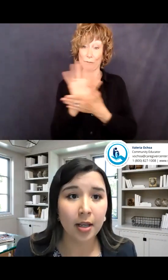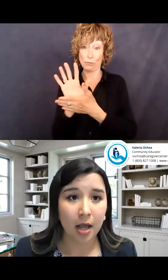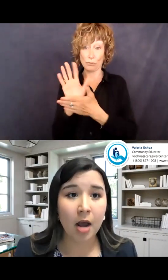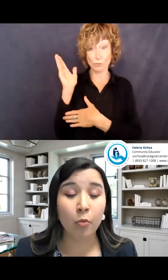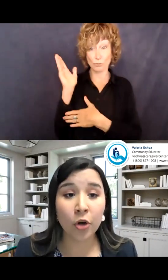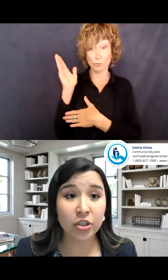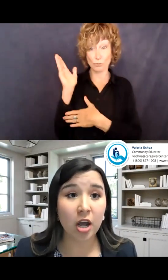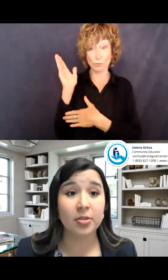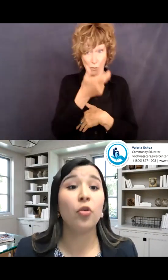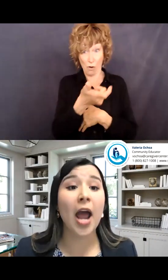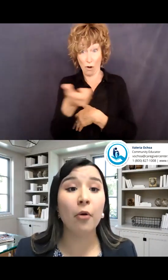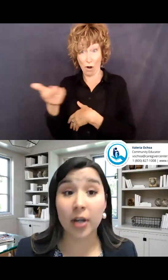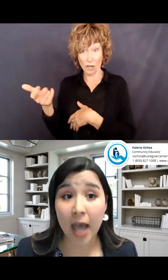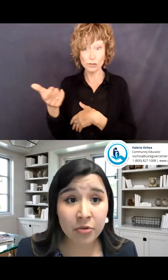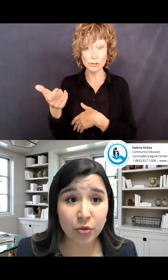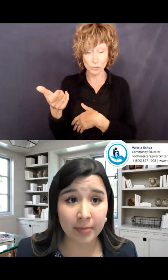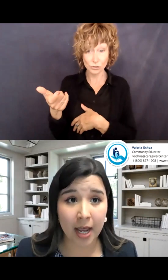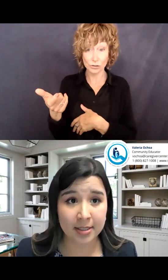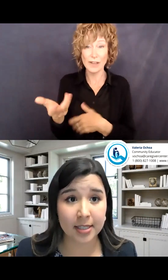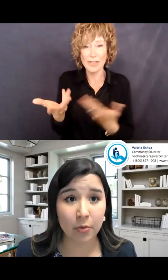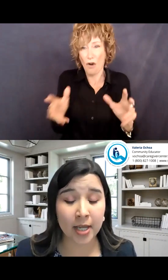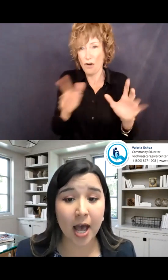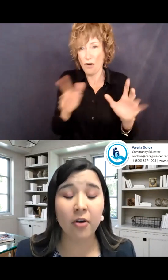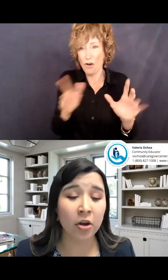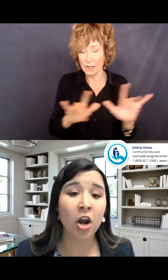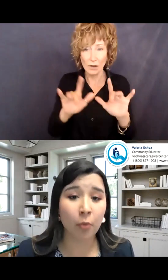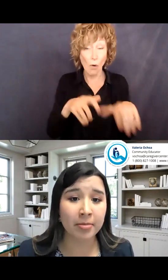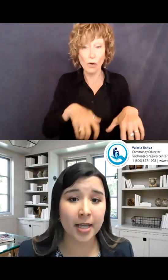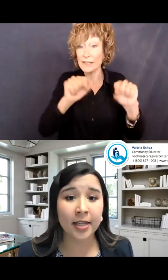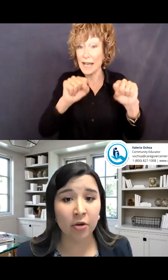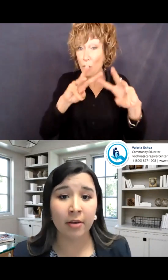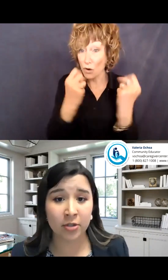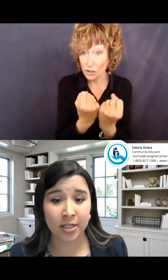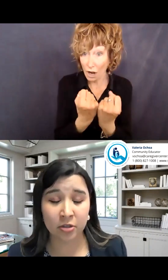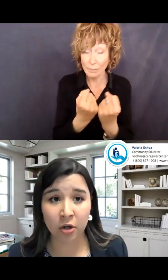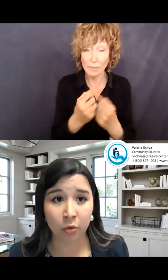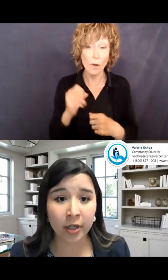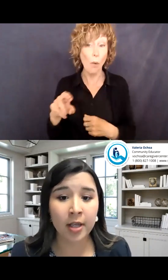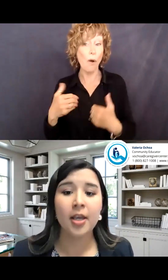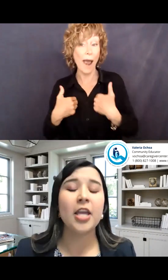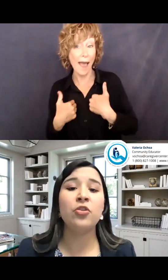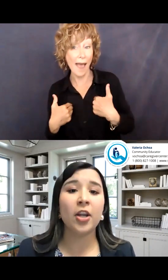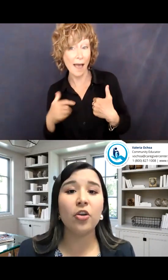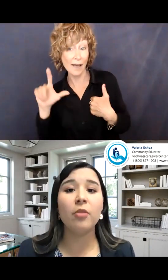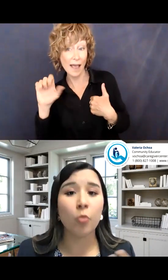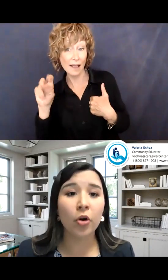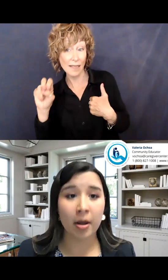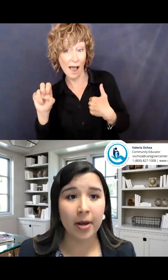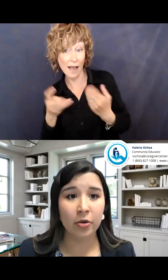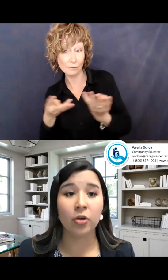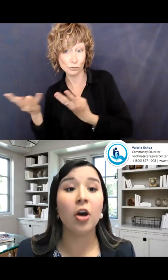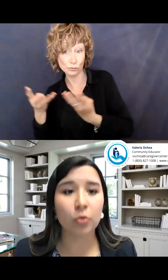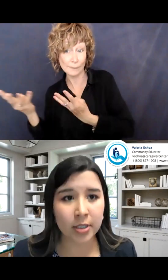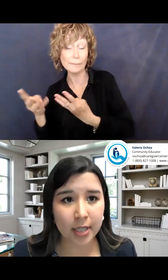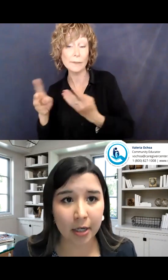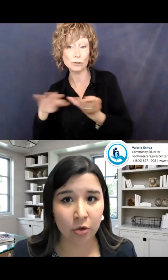pre-recorded workshops, or our live stream classes that we have on our website, caregivercenter.org. And you can learn more